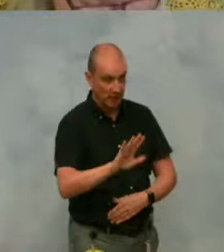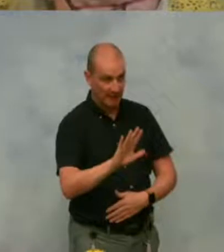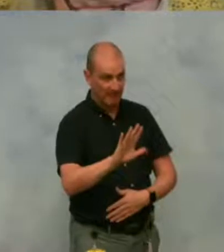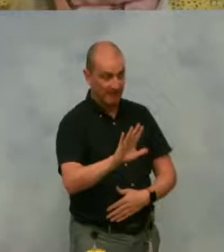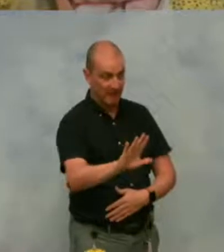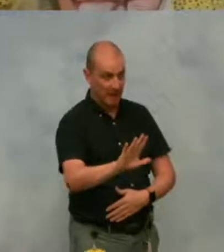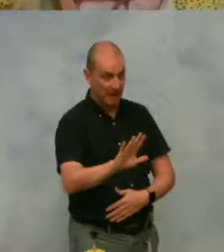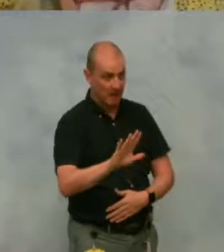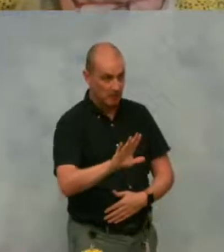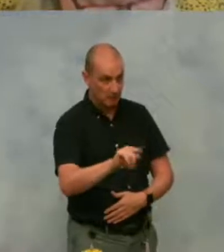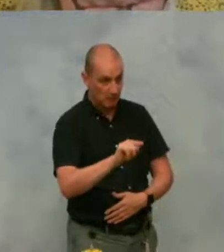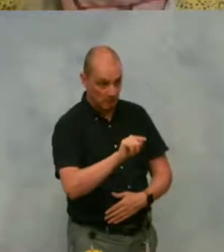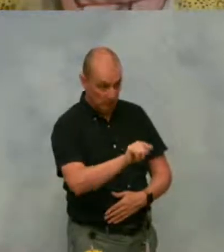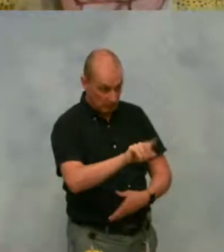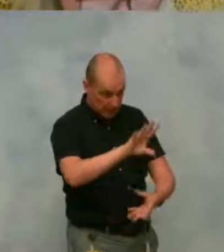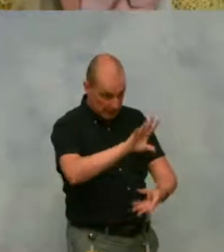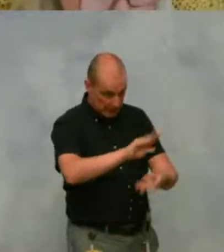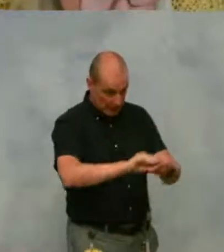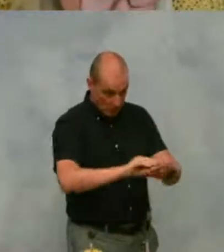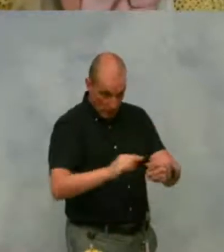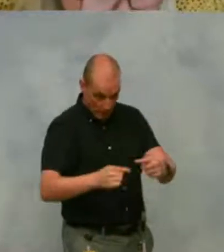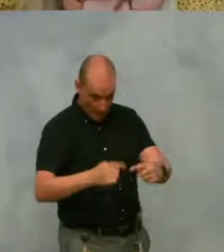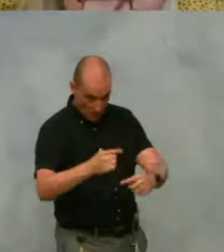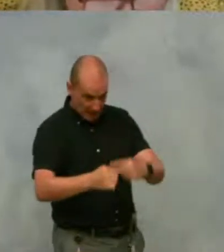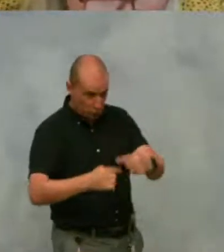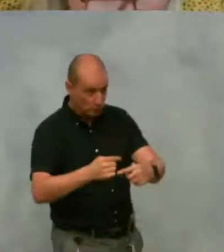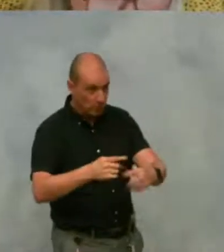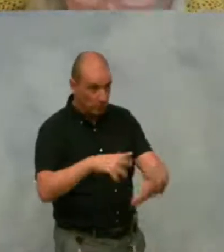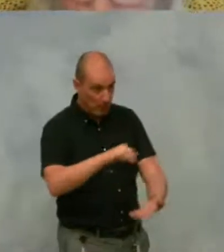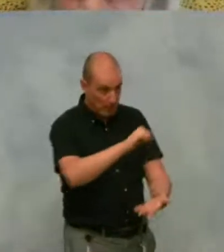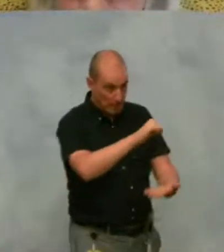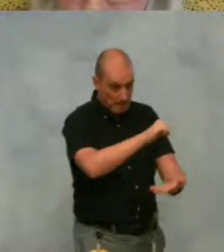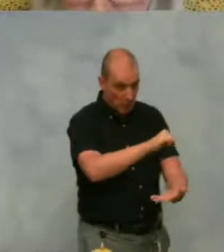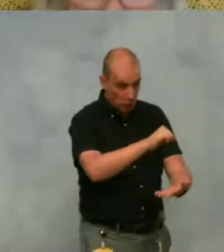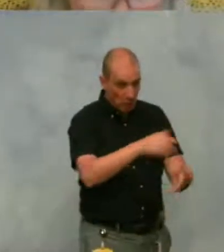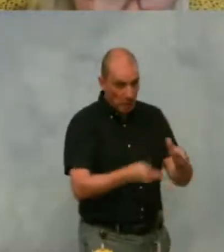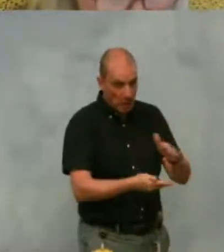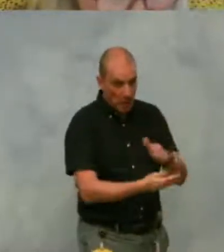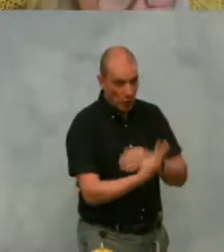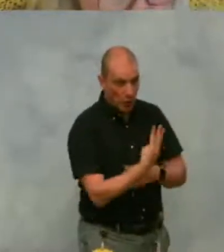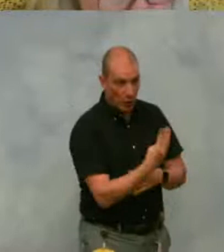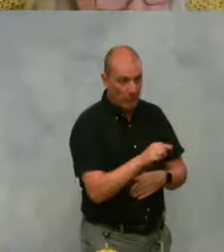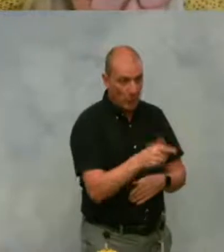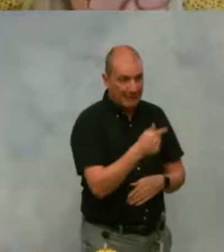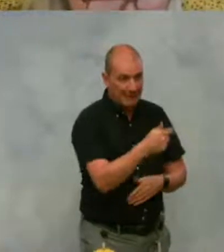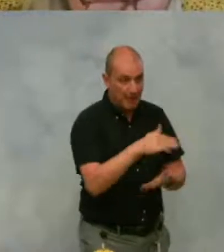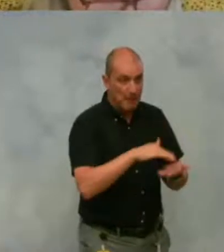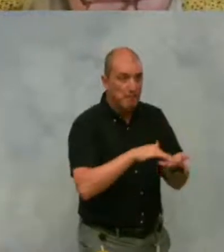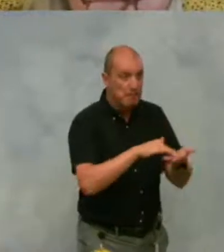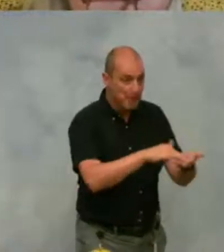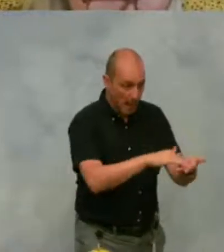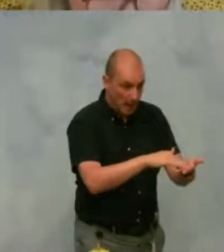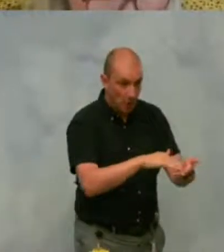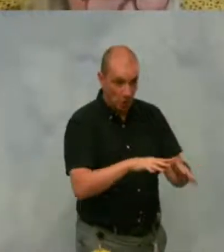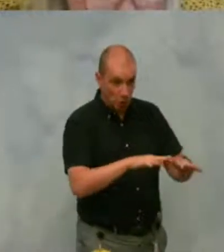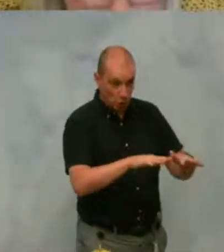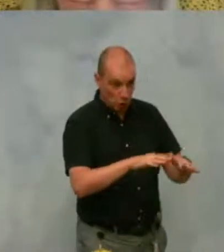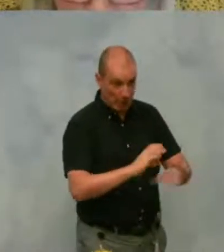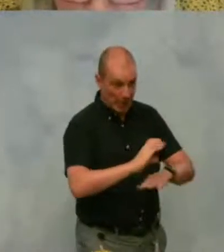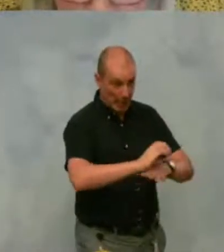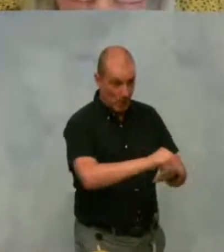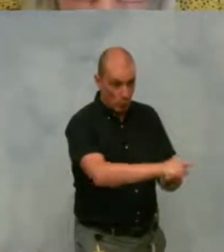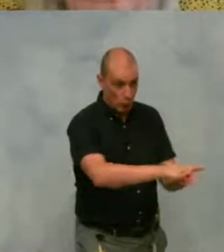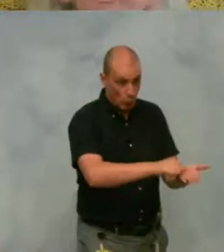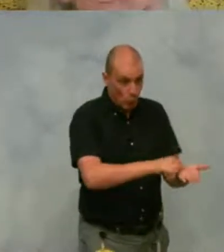a summary of the overall position. We have a budget of just under £3.7 million this year for our capital programme, and